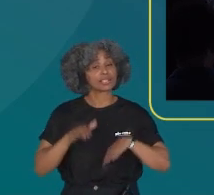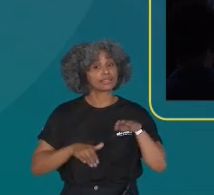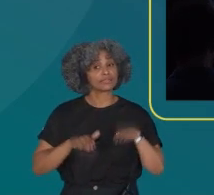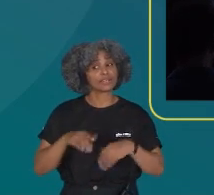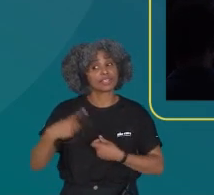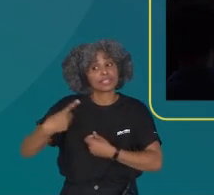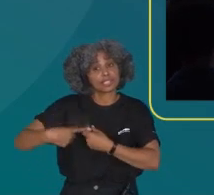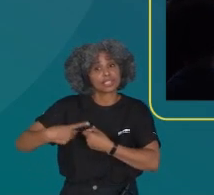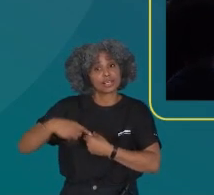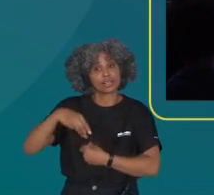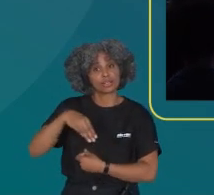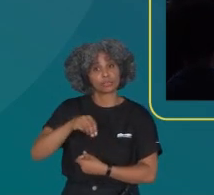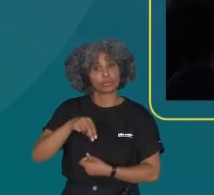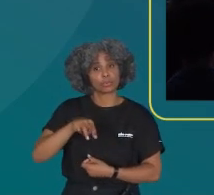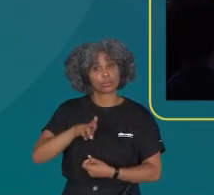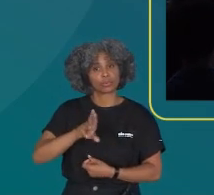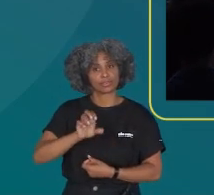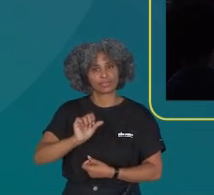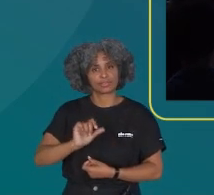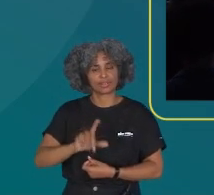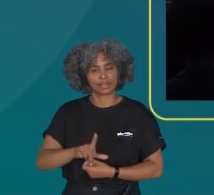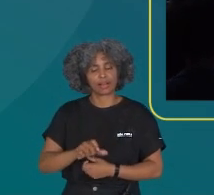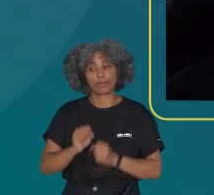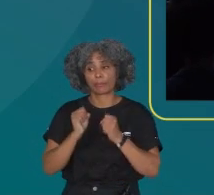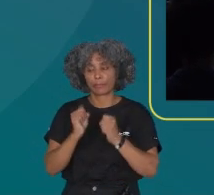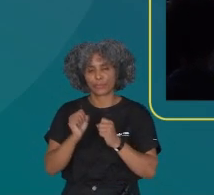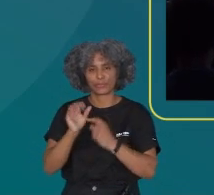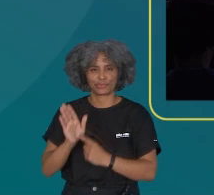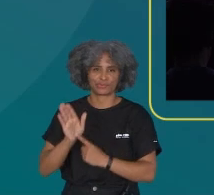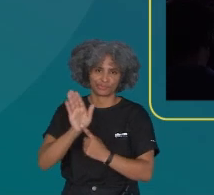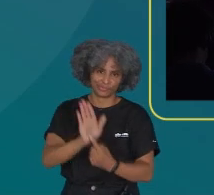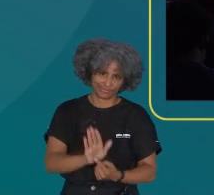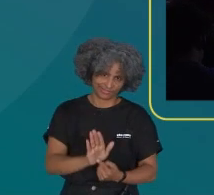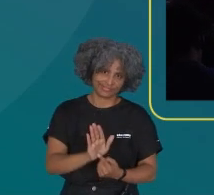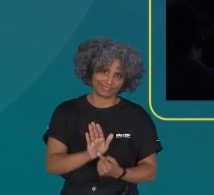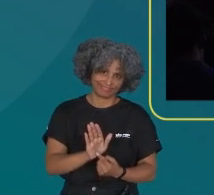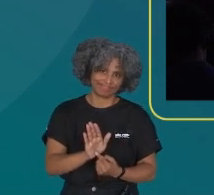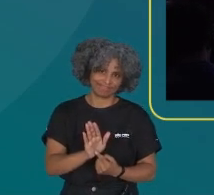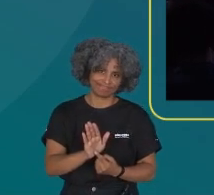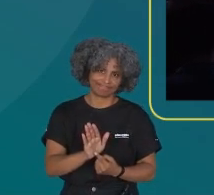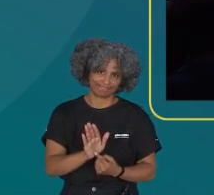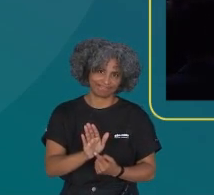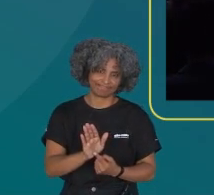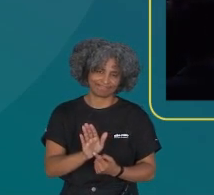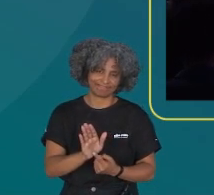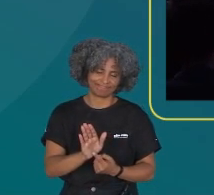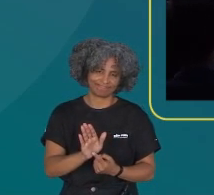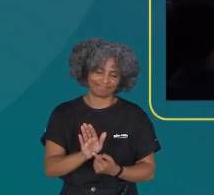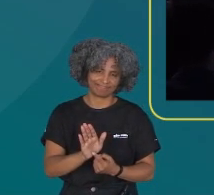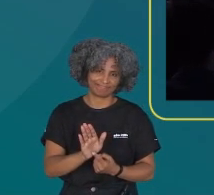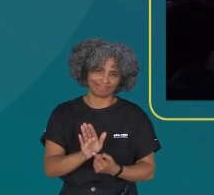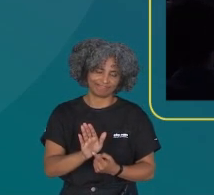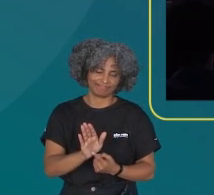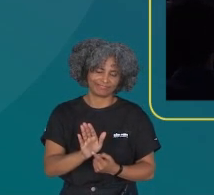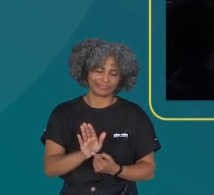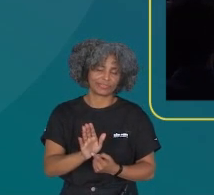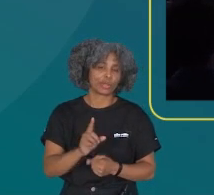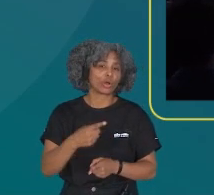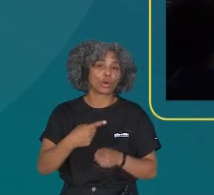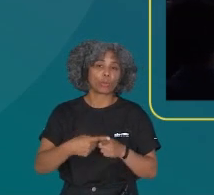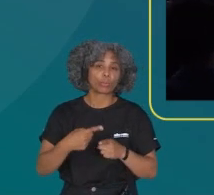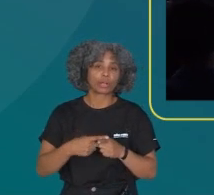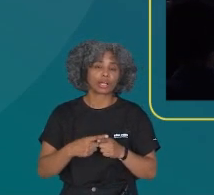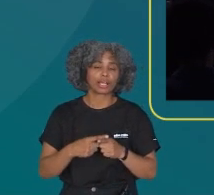as other cities, Bonn, etc., will tell you, there's not a lot of sleep happening in the months before a COP.